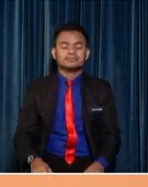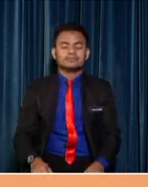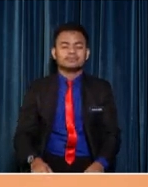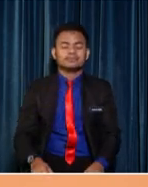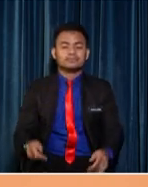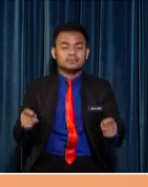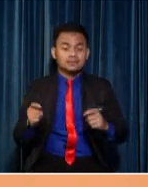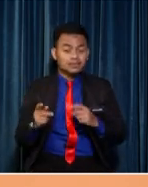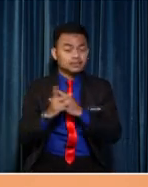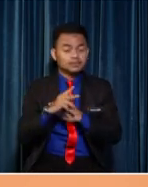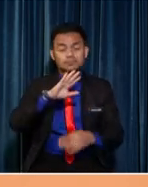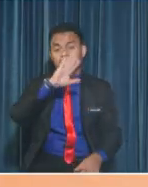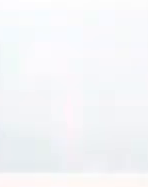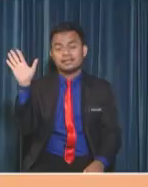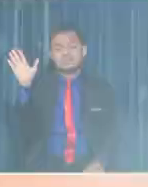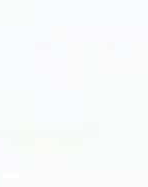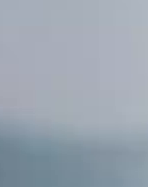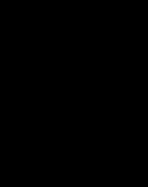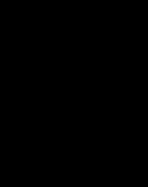Thank you and bye.